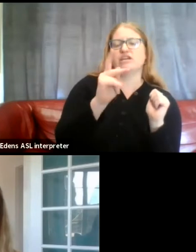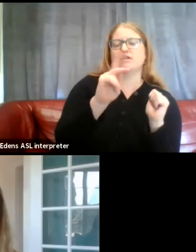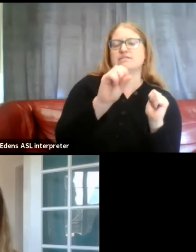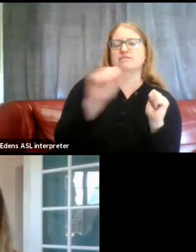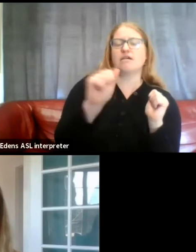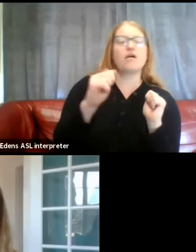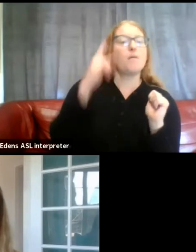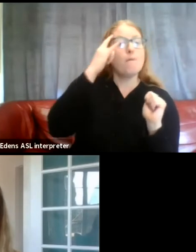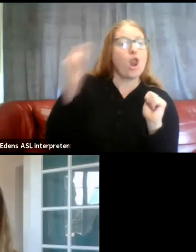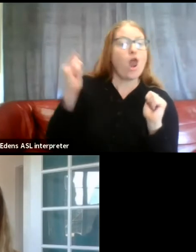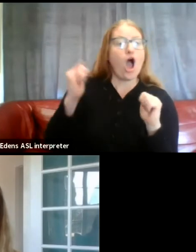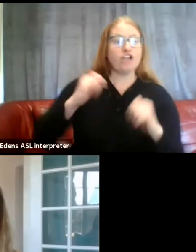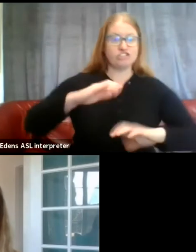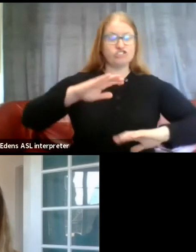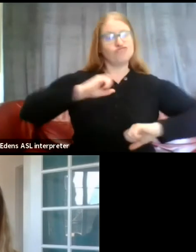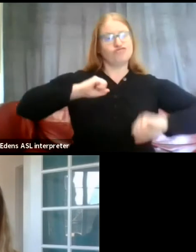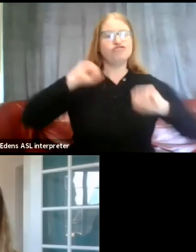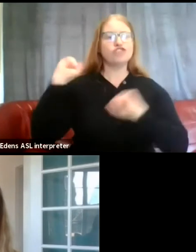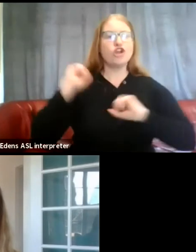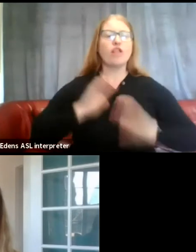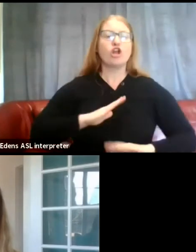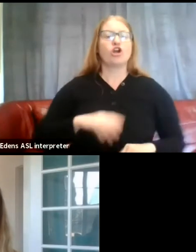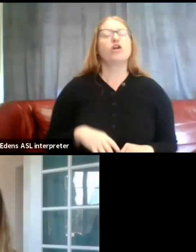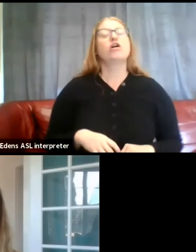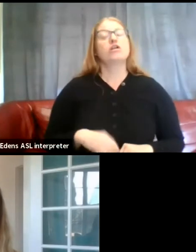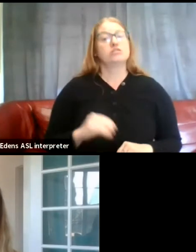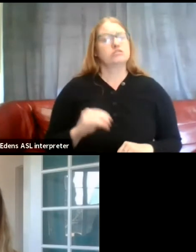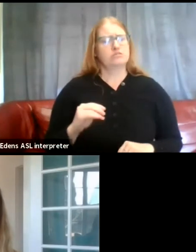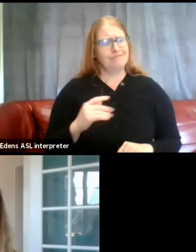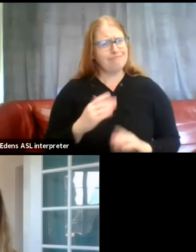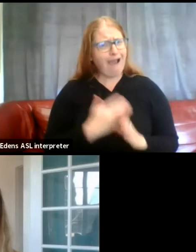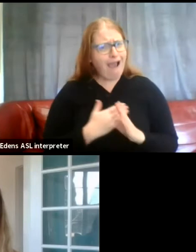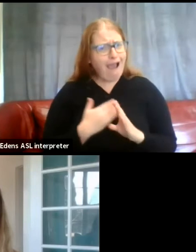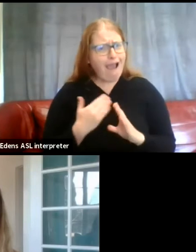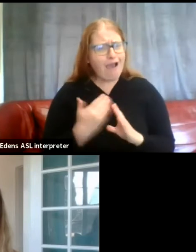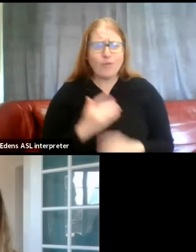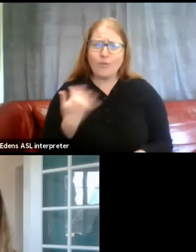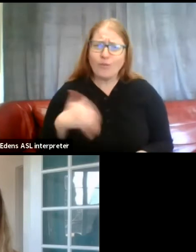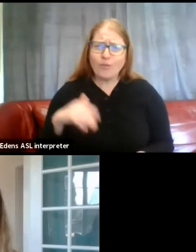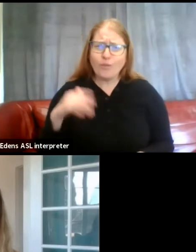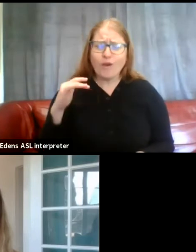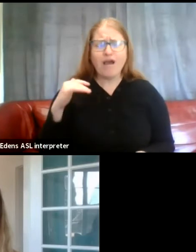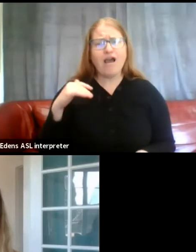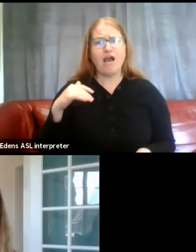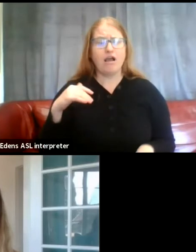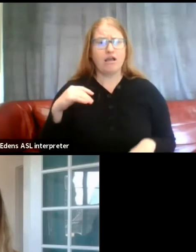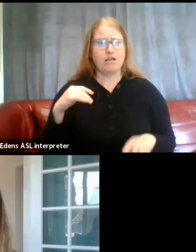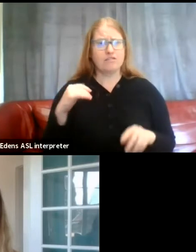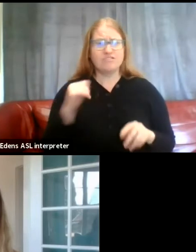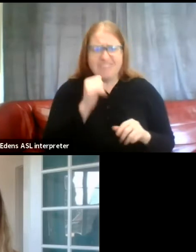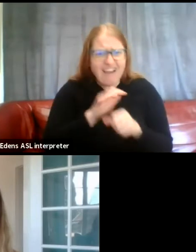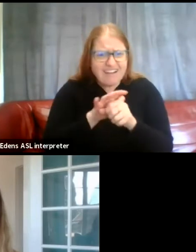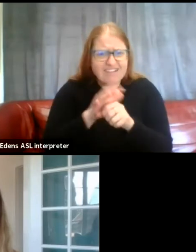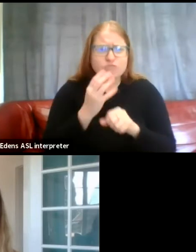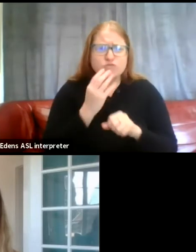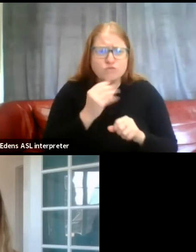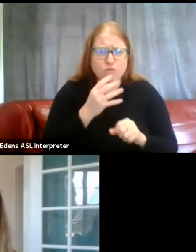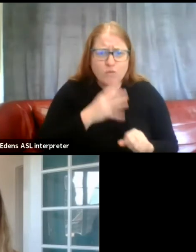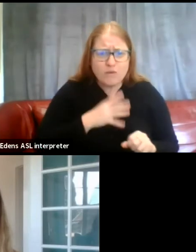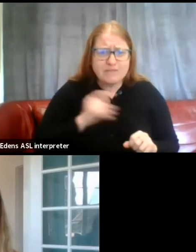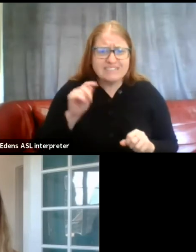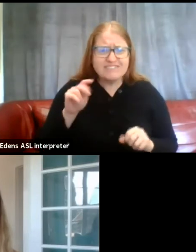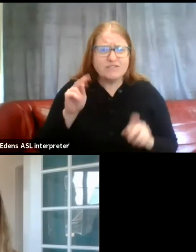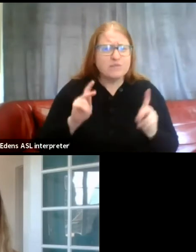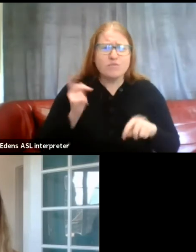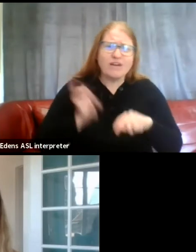enough representation of Jewish women on TV that people didn't have the ability to imagine like a